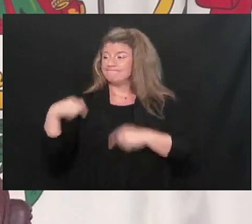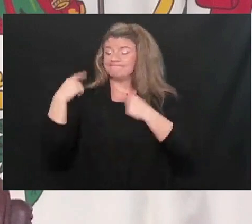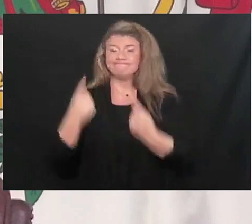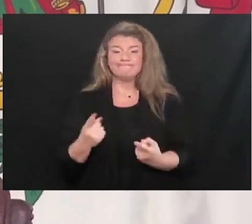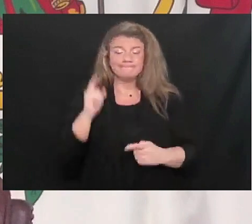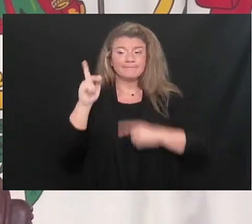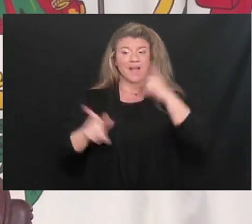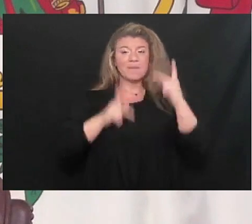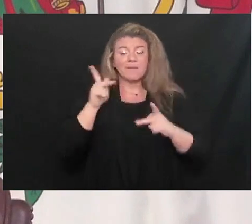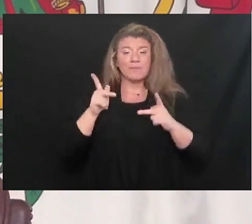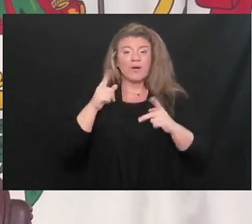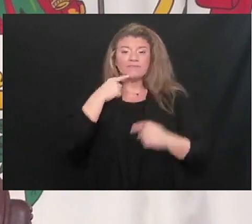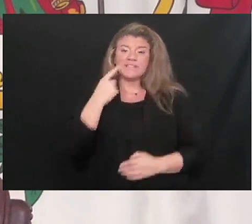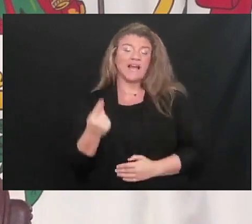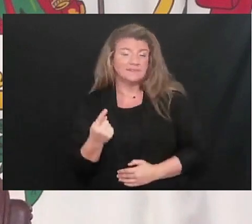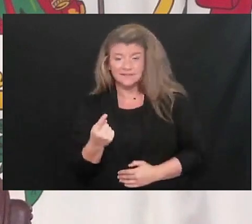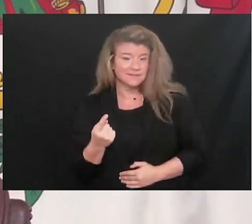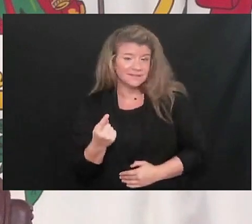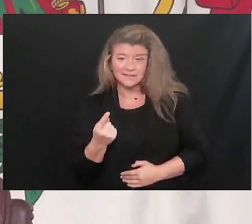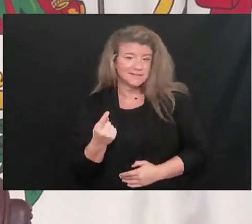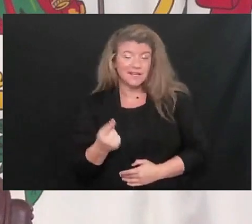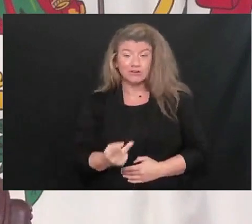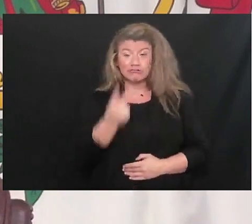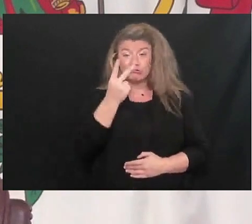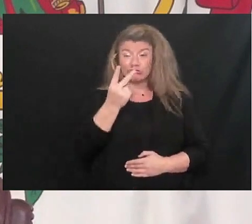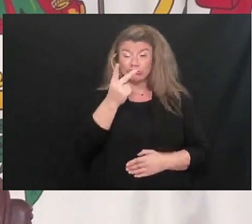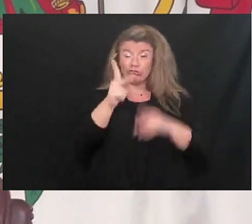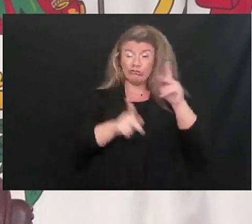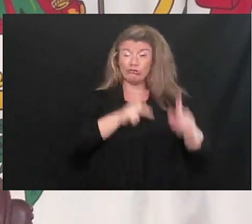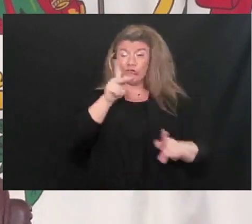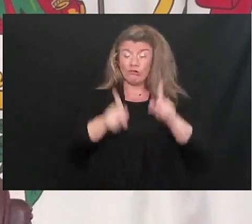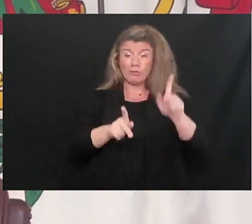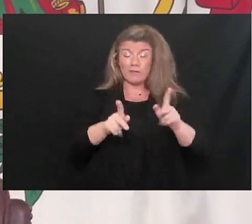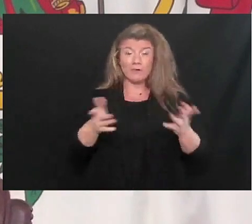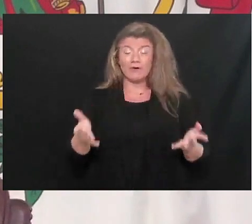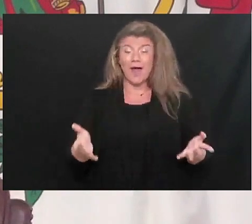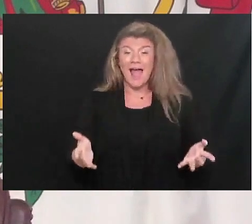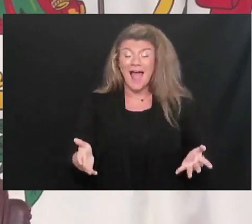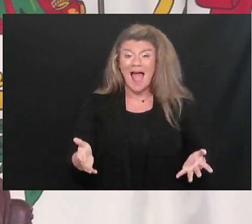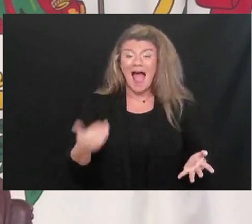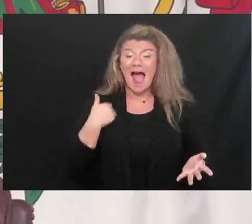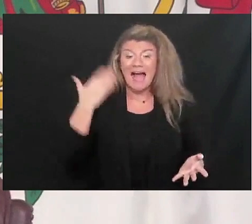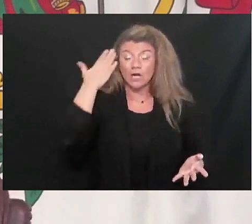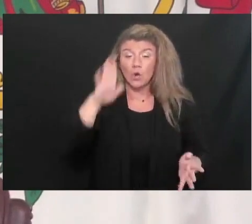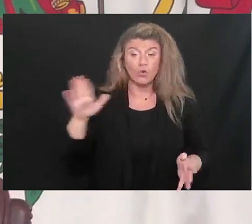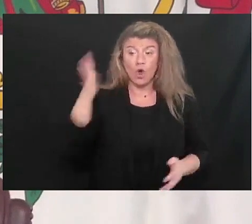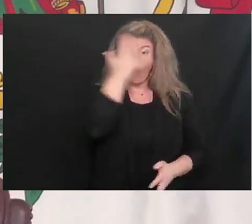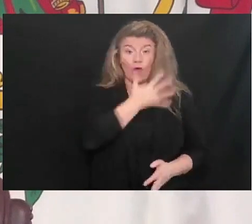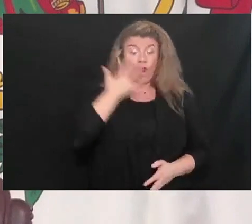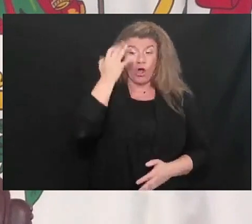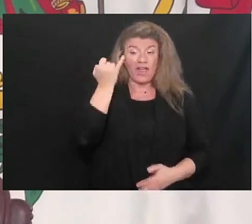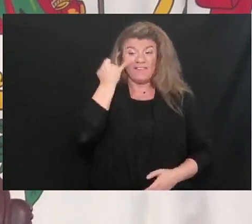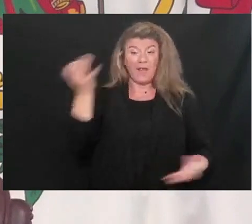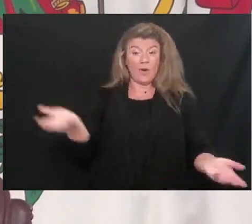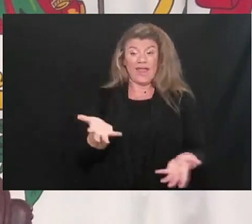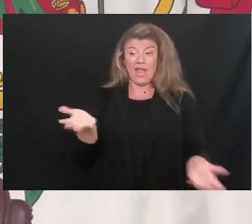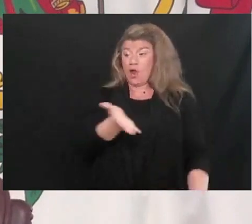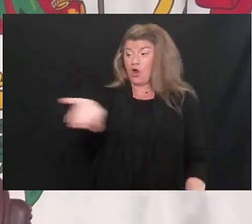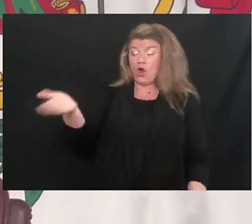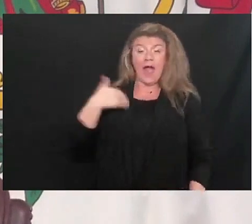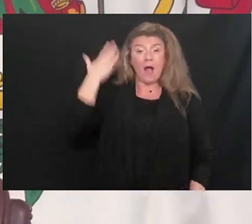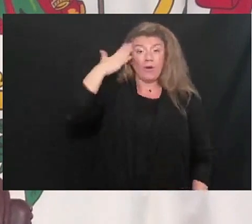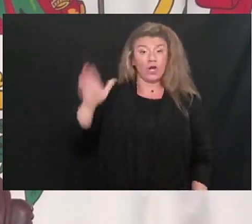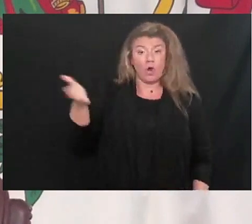past, two individuals that I wouldn't know them if they were standing right there, have